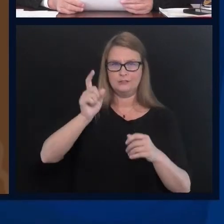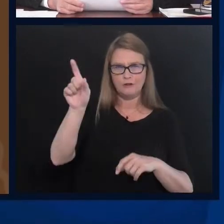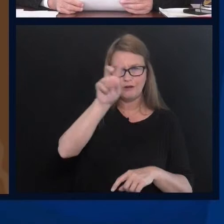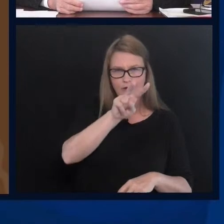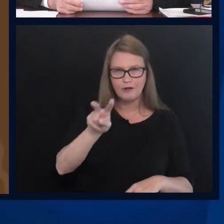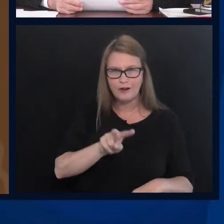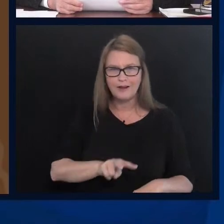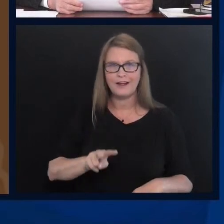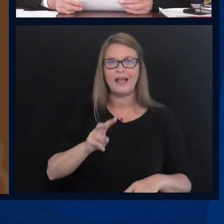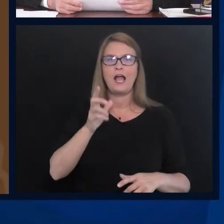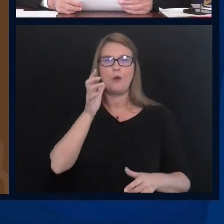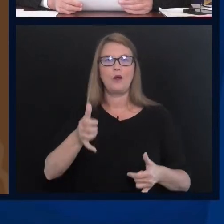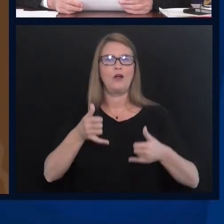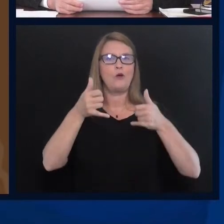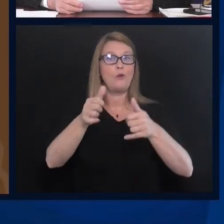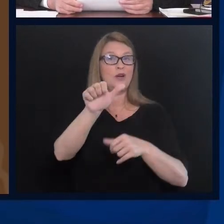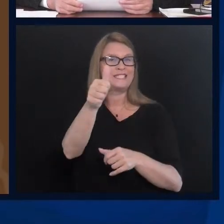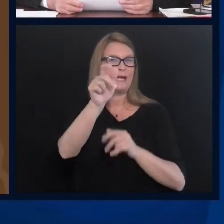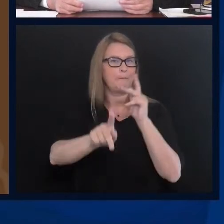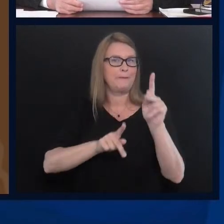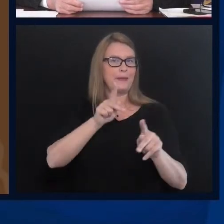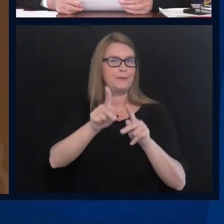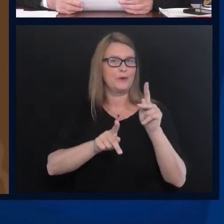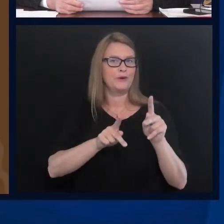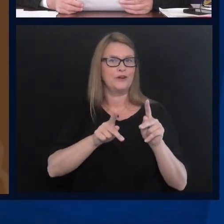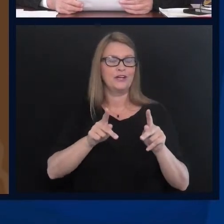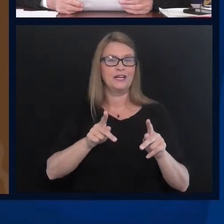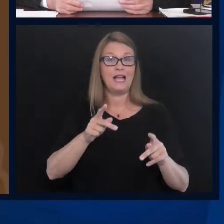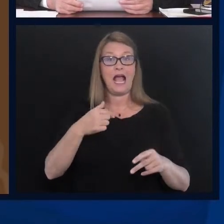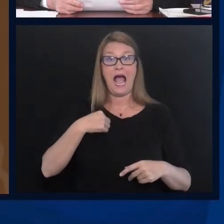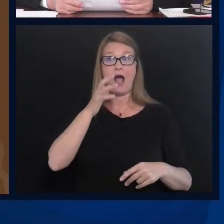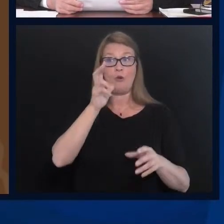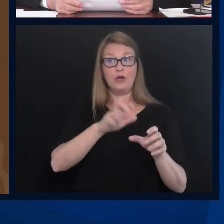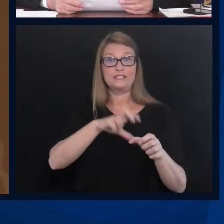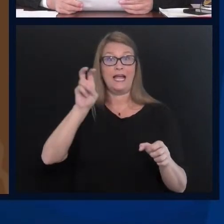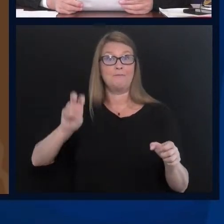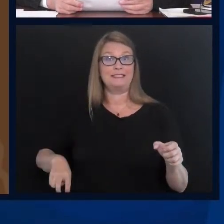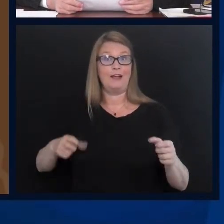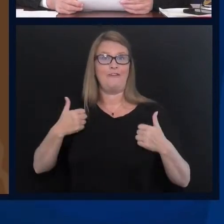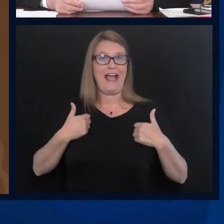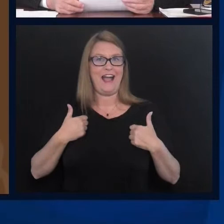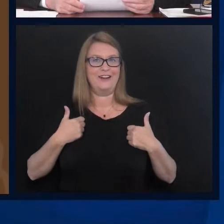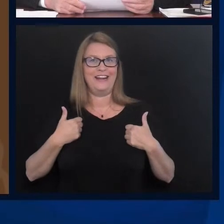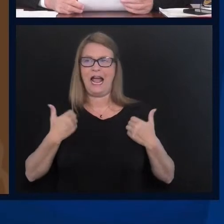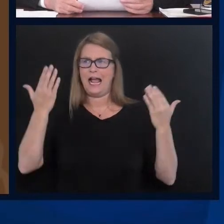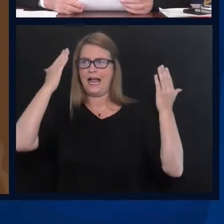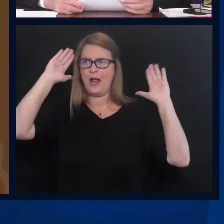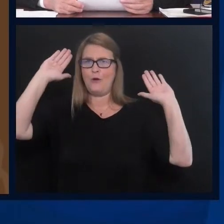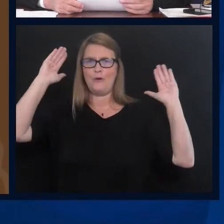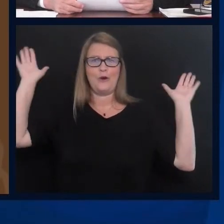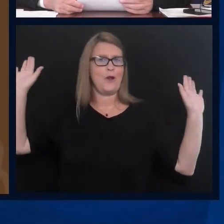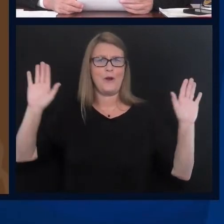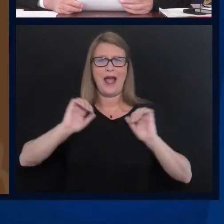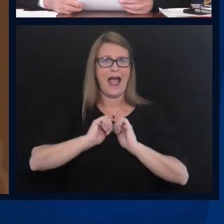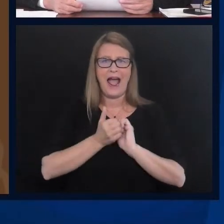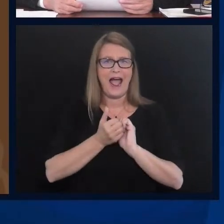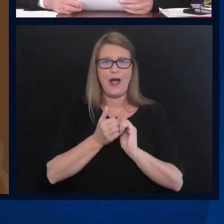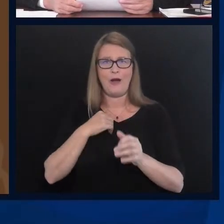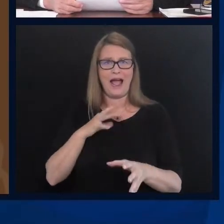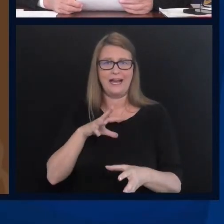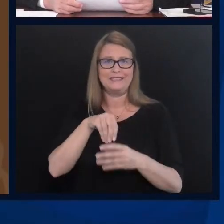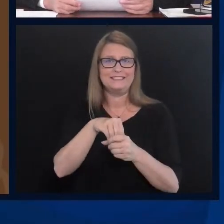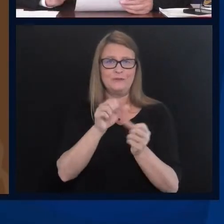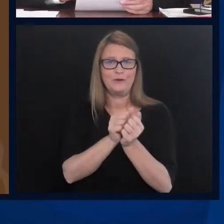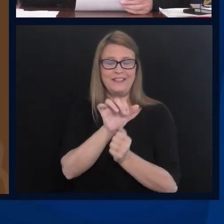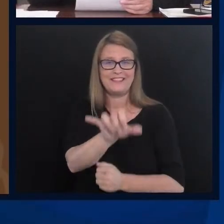all 10 winners. I'm going to take myself out of that, and I don't know how I got into that, but nevertheless,